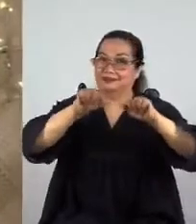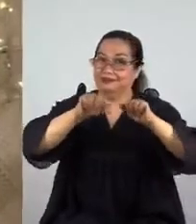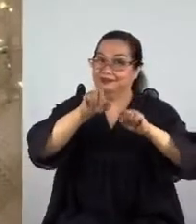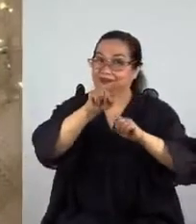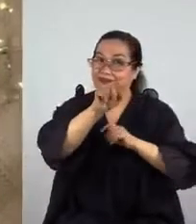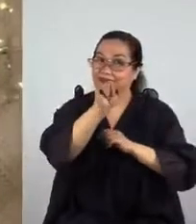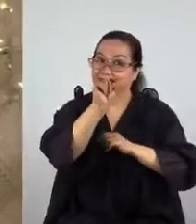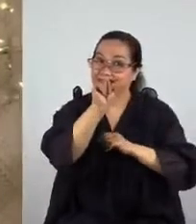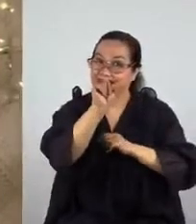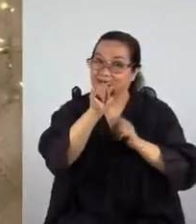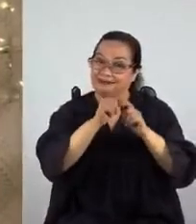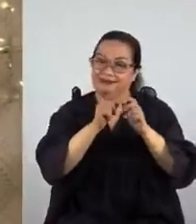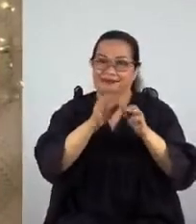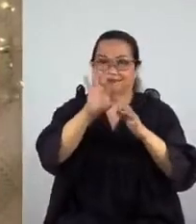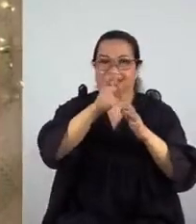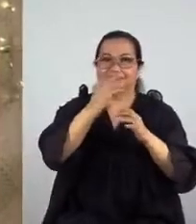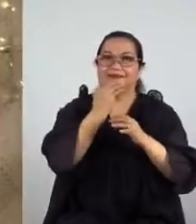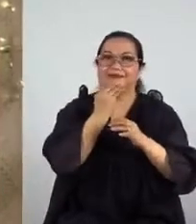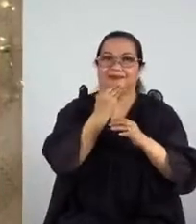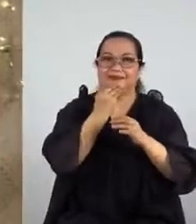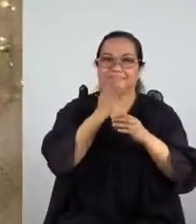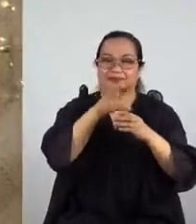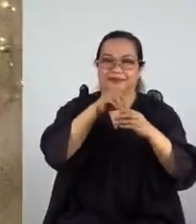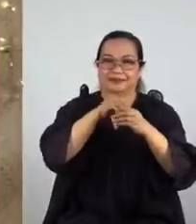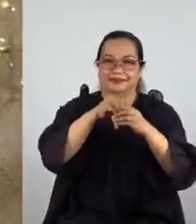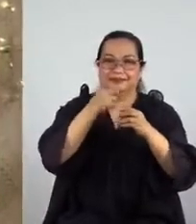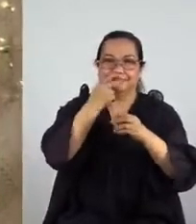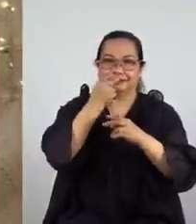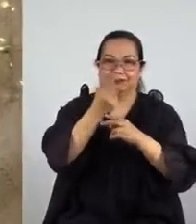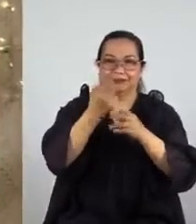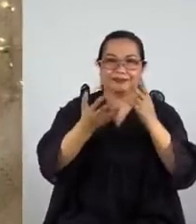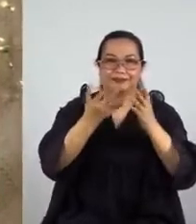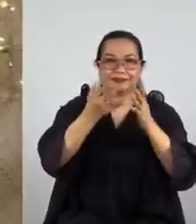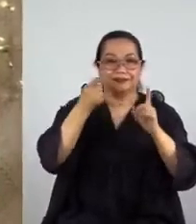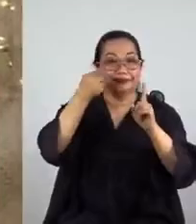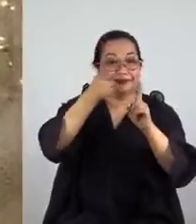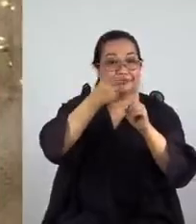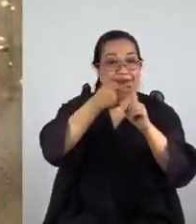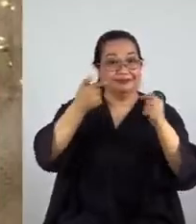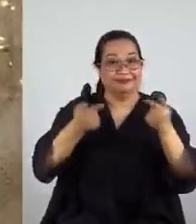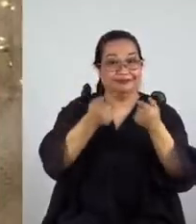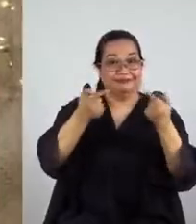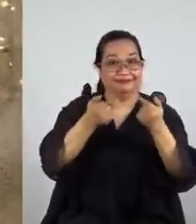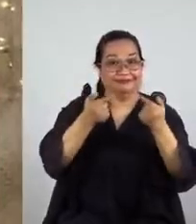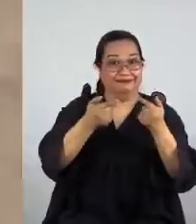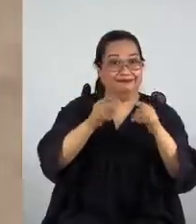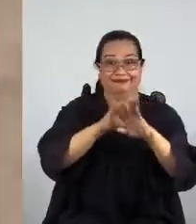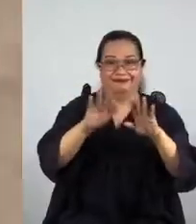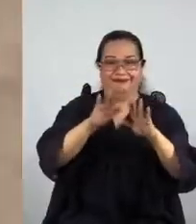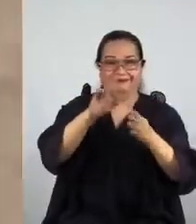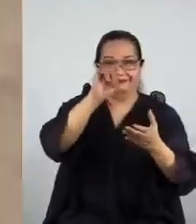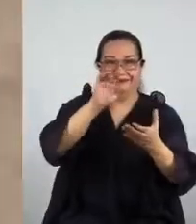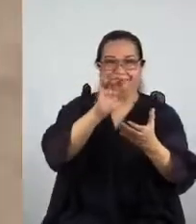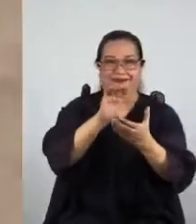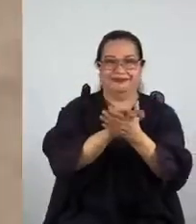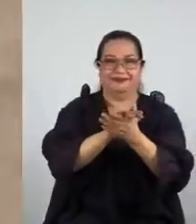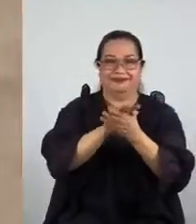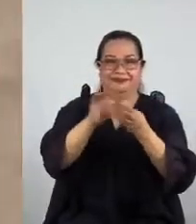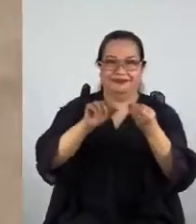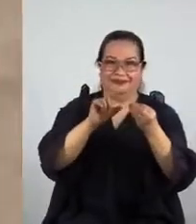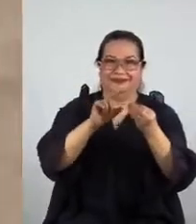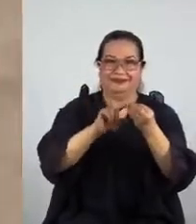Well, while the context of Hebrews may refer and may be pointing to the sin of unbelief, it's a